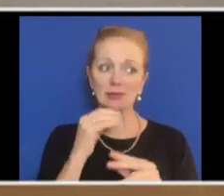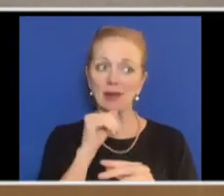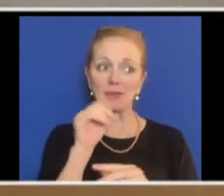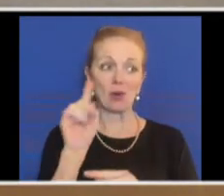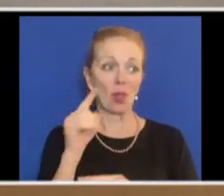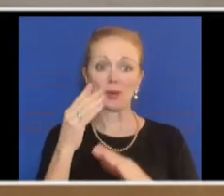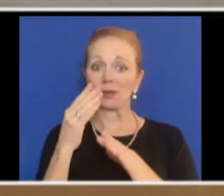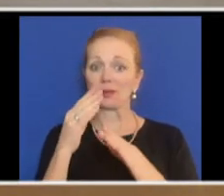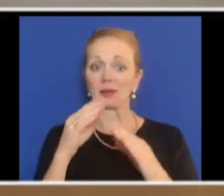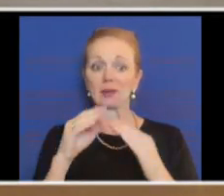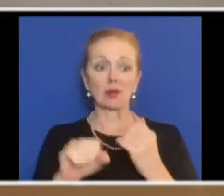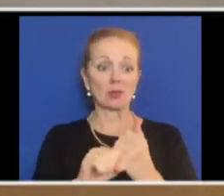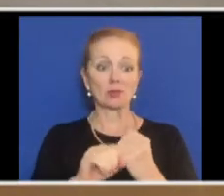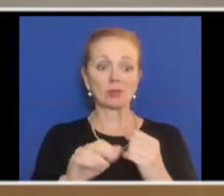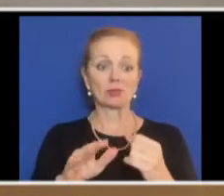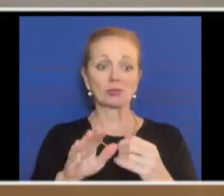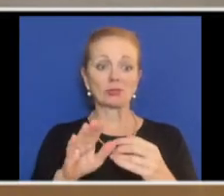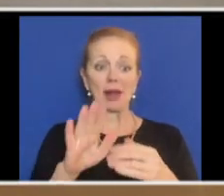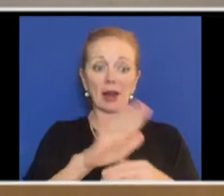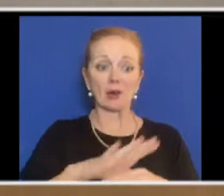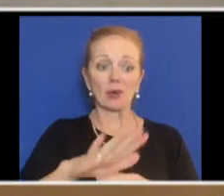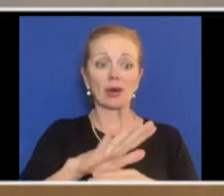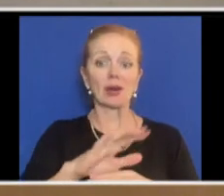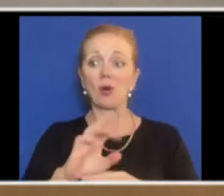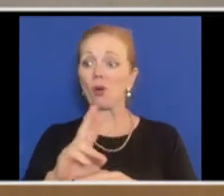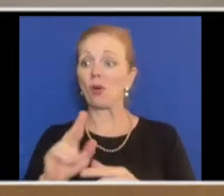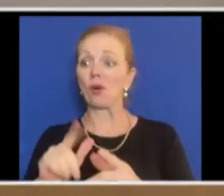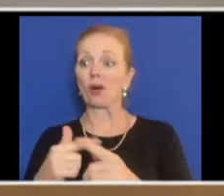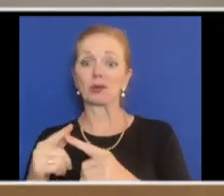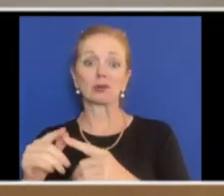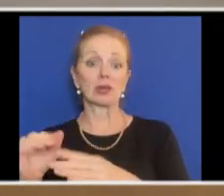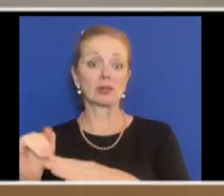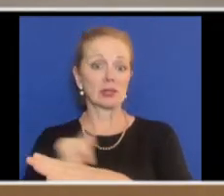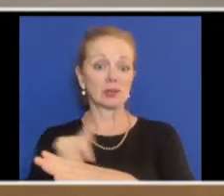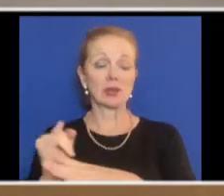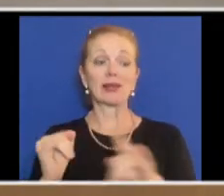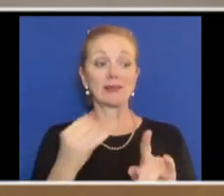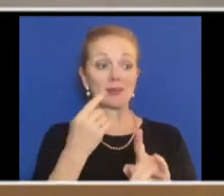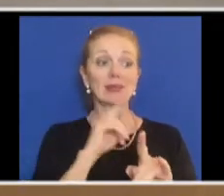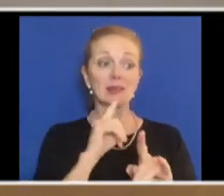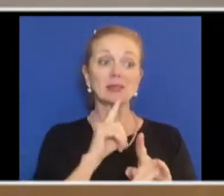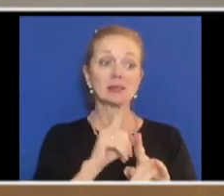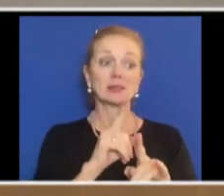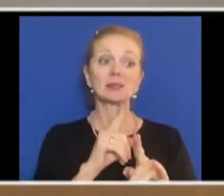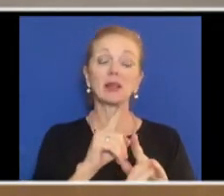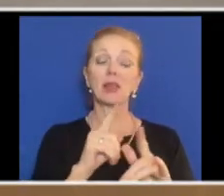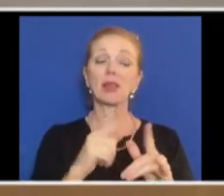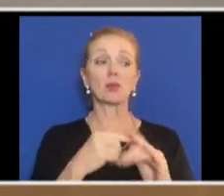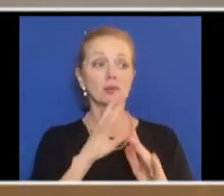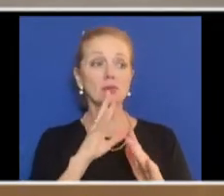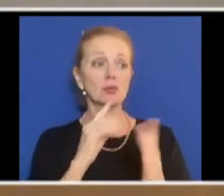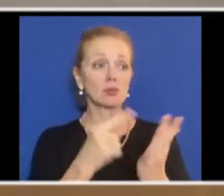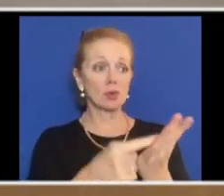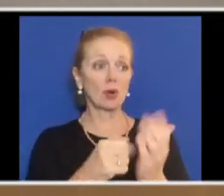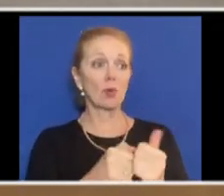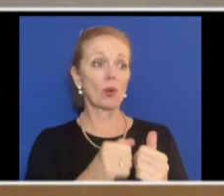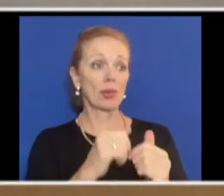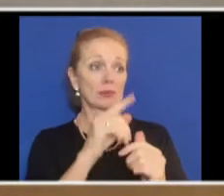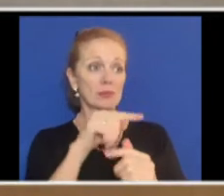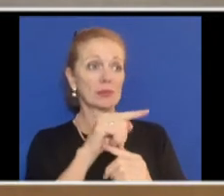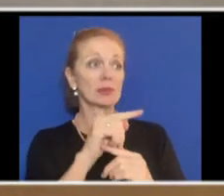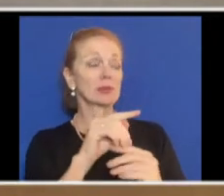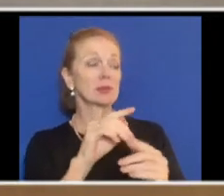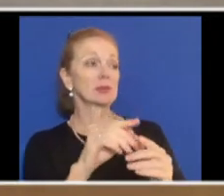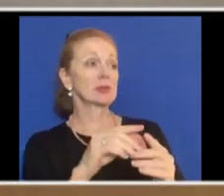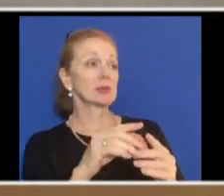commercial districts or if it's in our industrial districts but if it's a use in ri2 District we will talk to the petitioner and see if that's a use they would consider